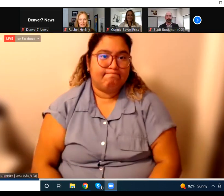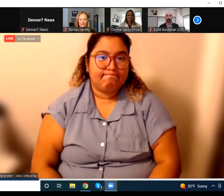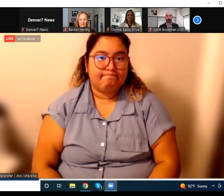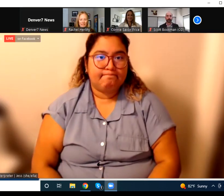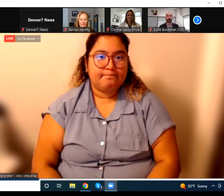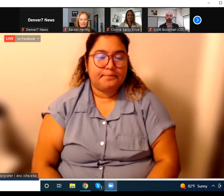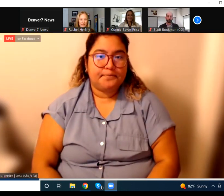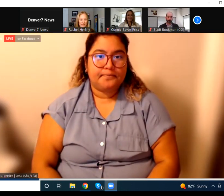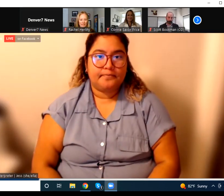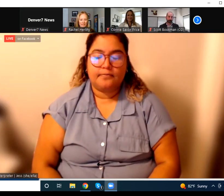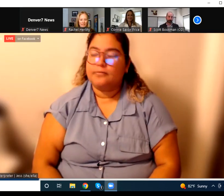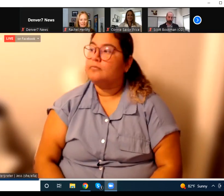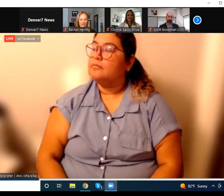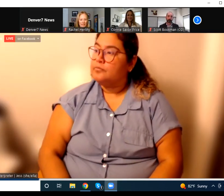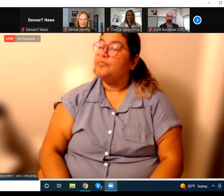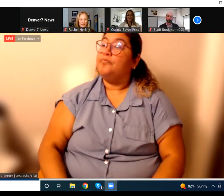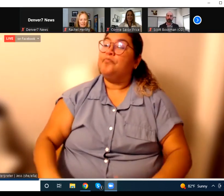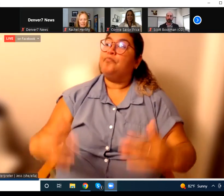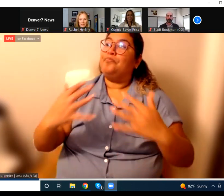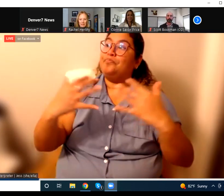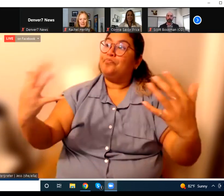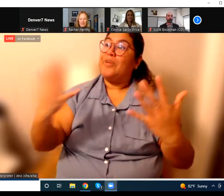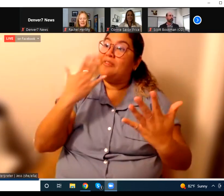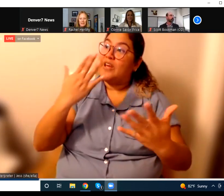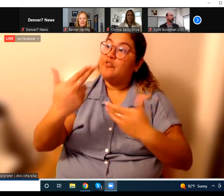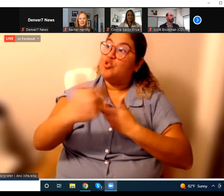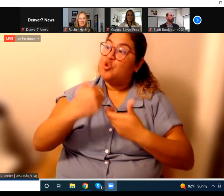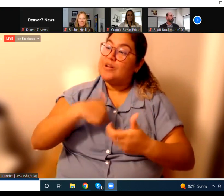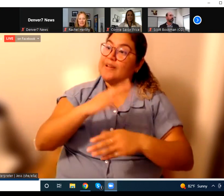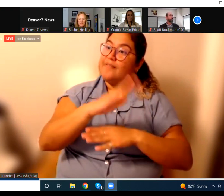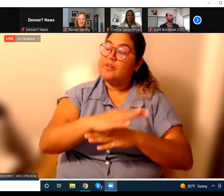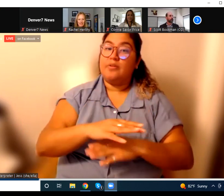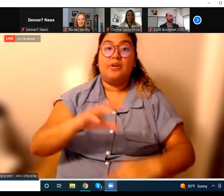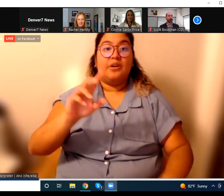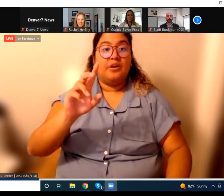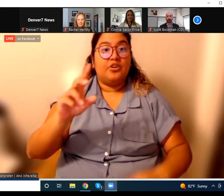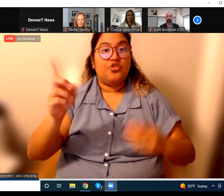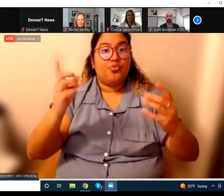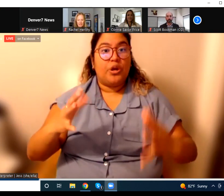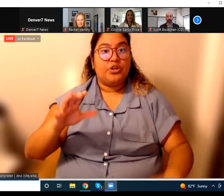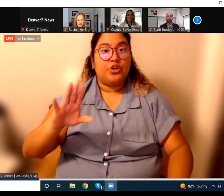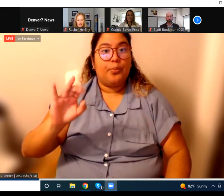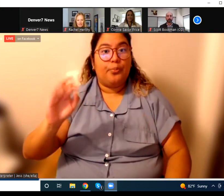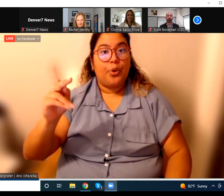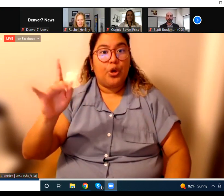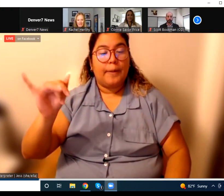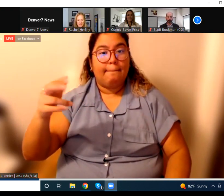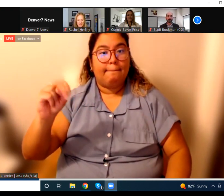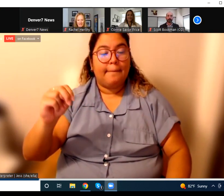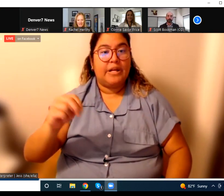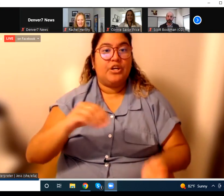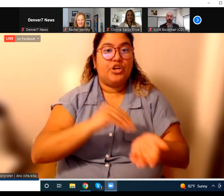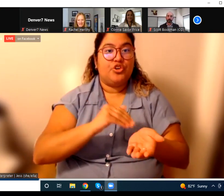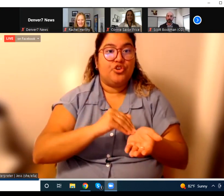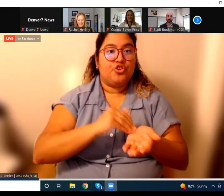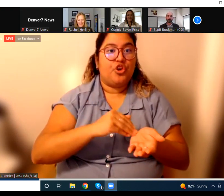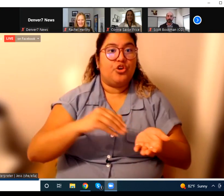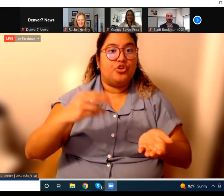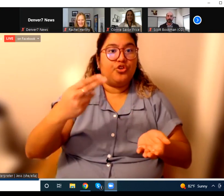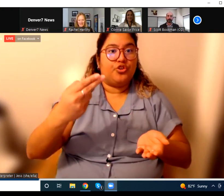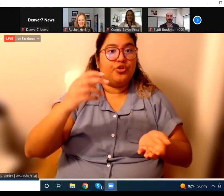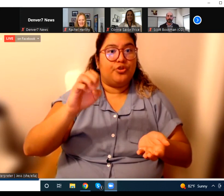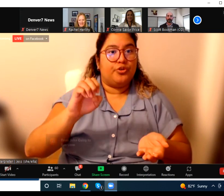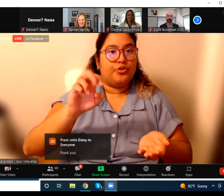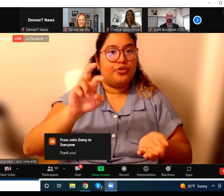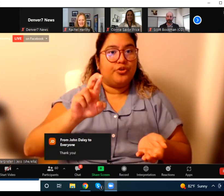Well, thank you everyone for joining us this afternoon. Thank you, Director Bookman, Dr. Herlihy, and a special thanks to Dr. Price from Deriver Health for joining us here